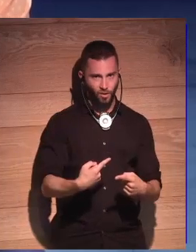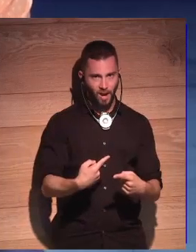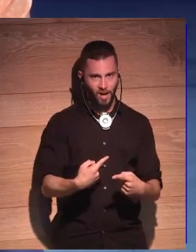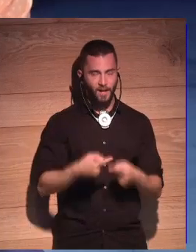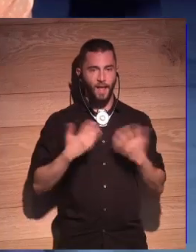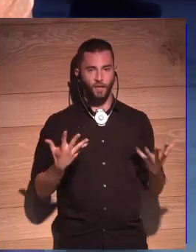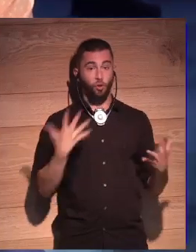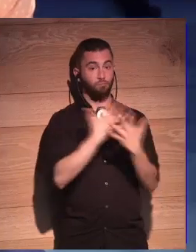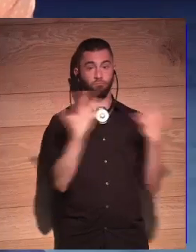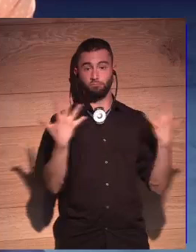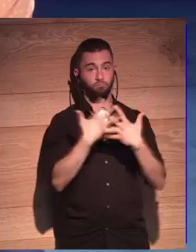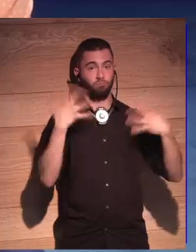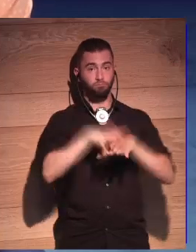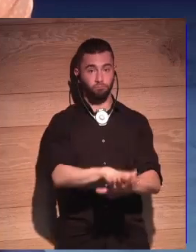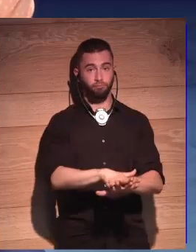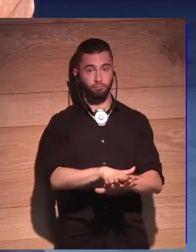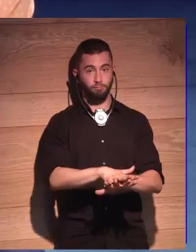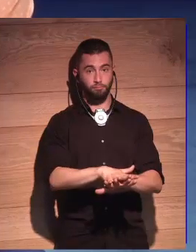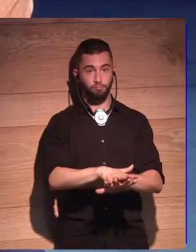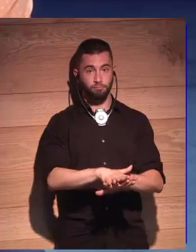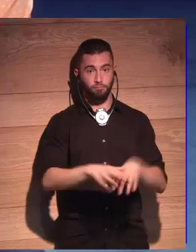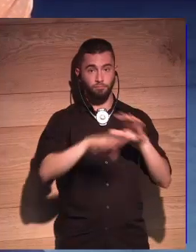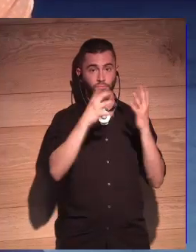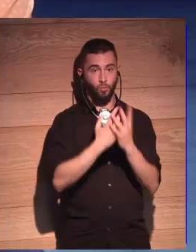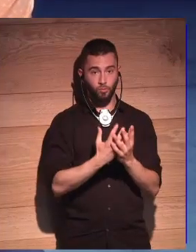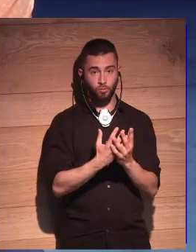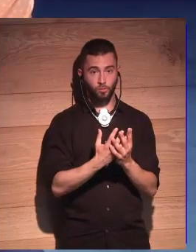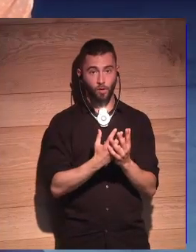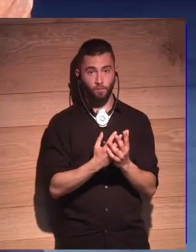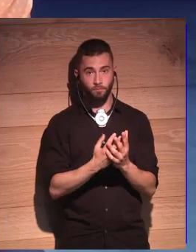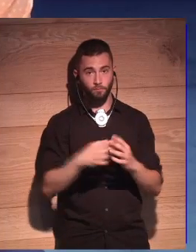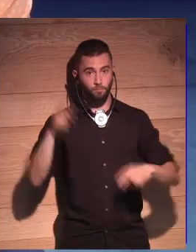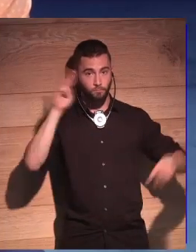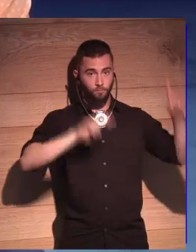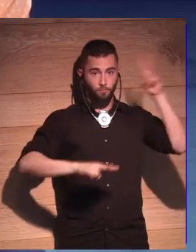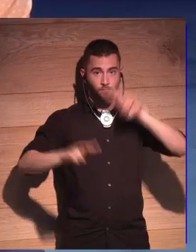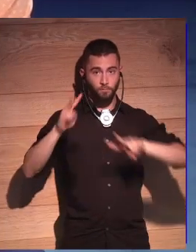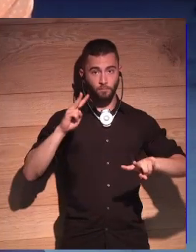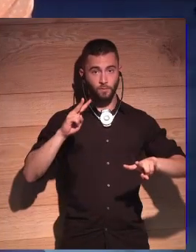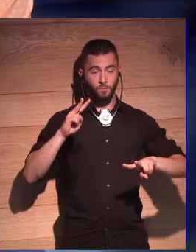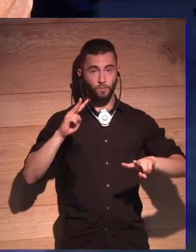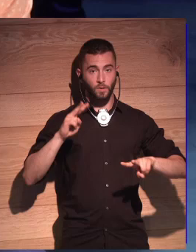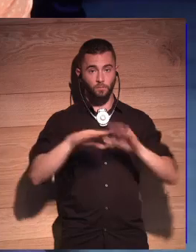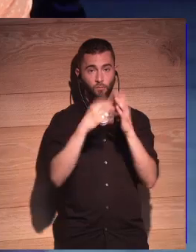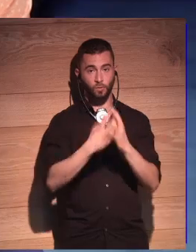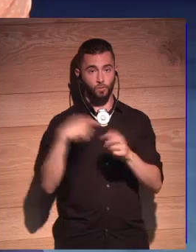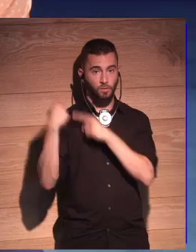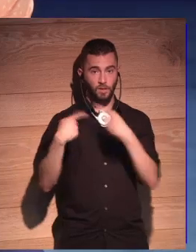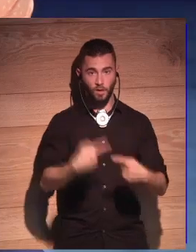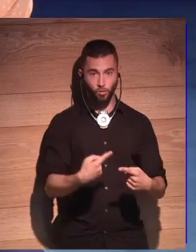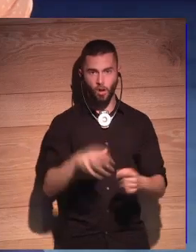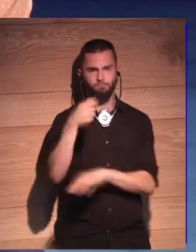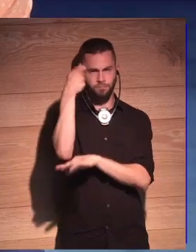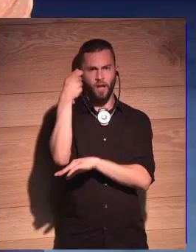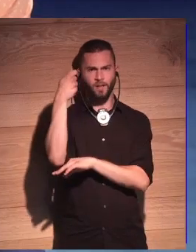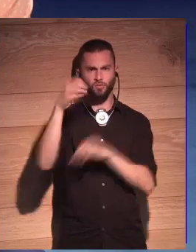the traditional branch. So we wanted to put together these two worlds, the offline and the virtual world, and the